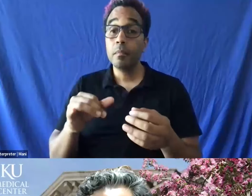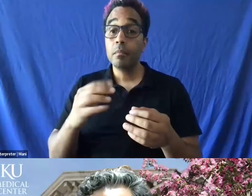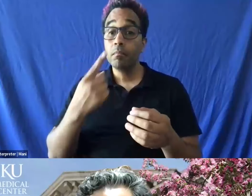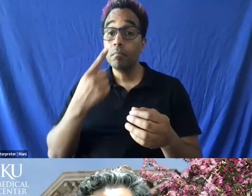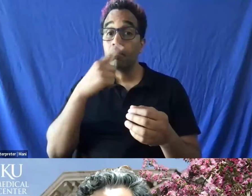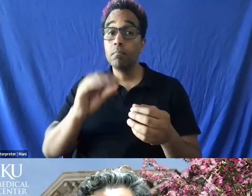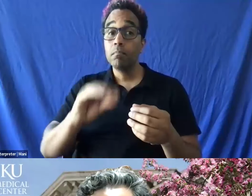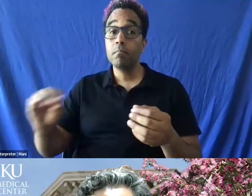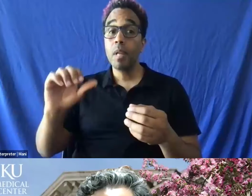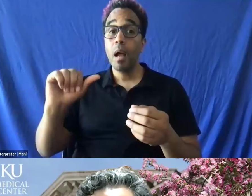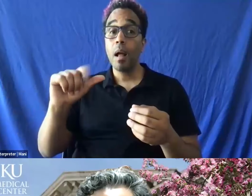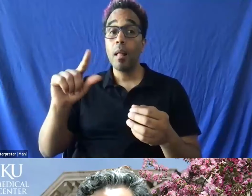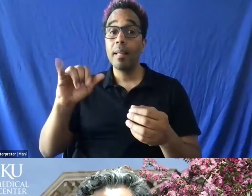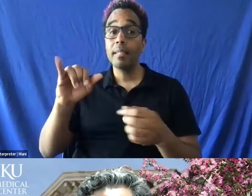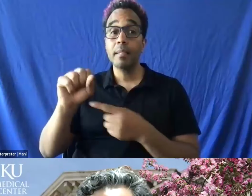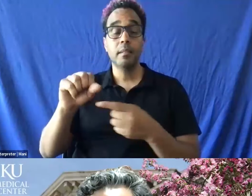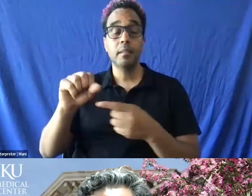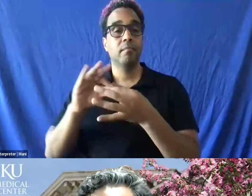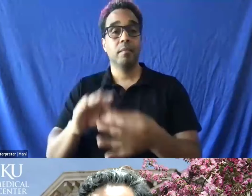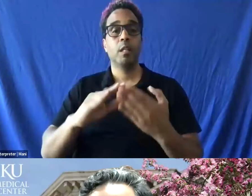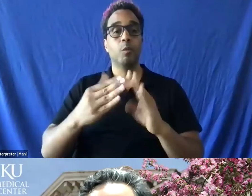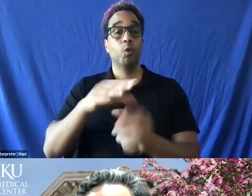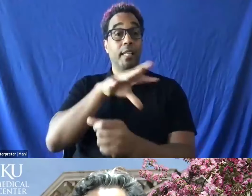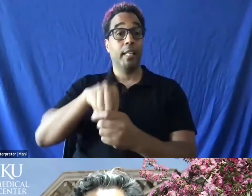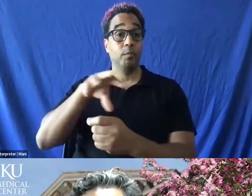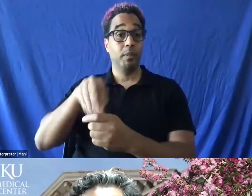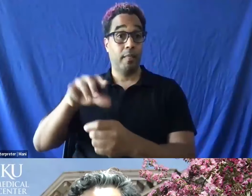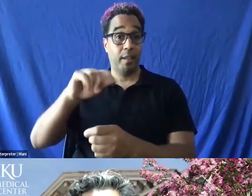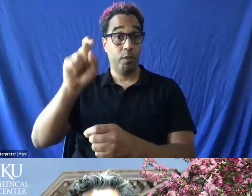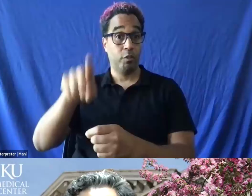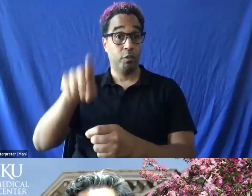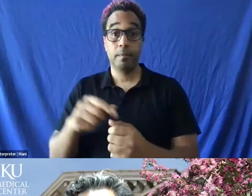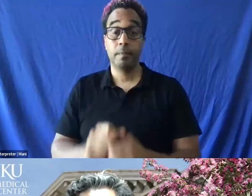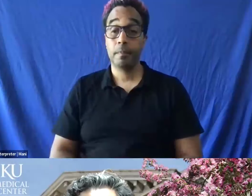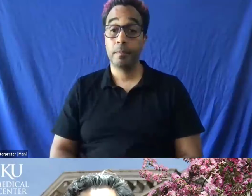about community engagement. If I have it here.